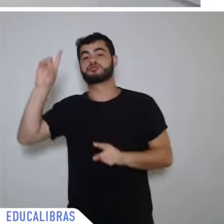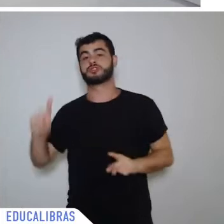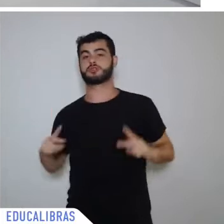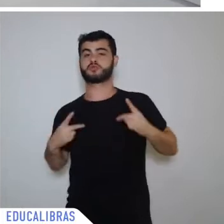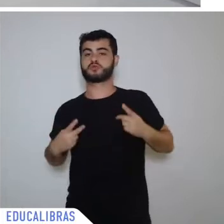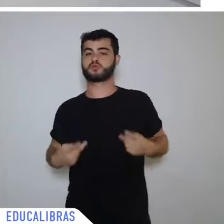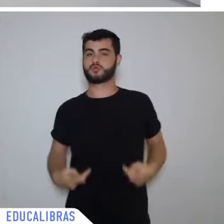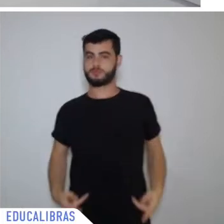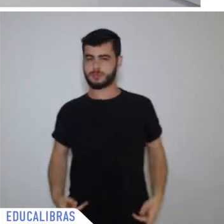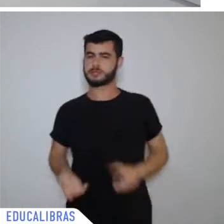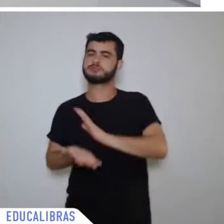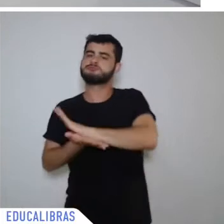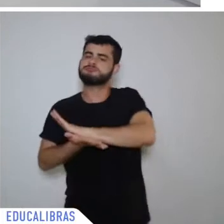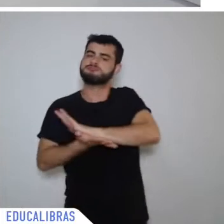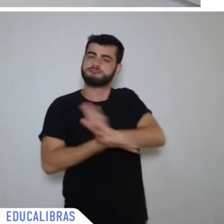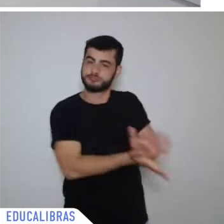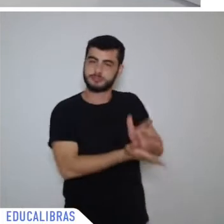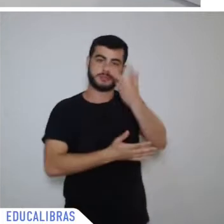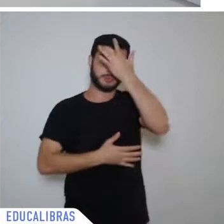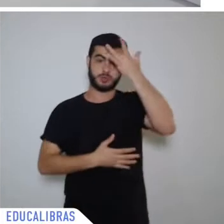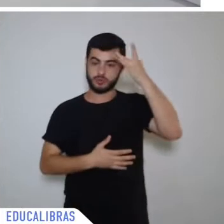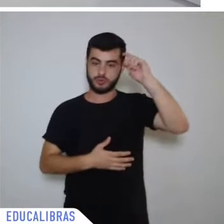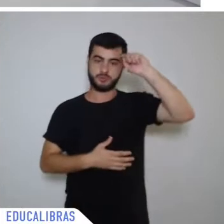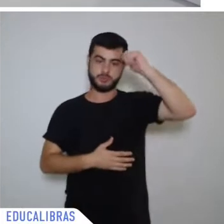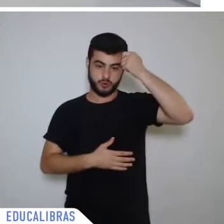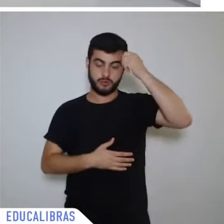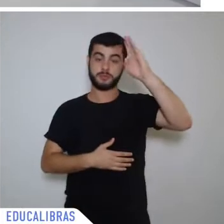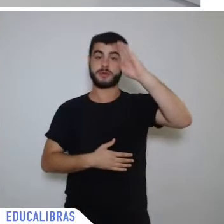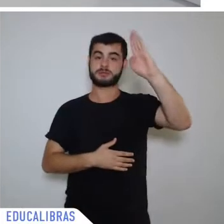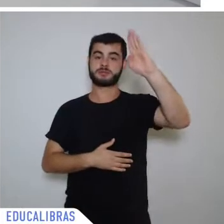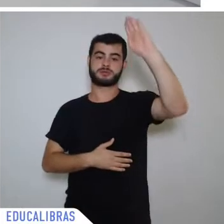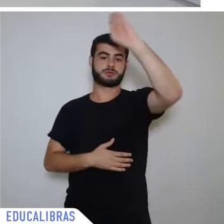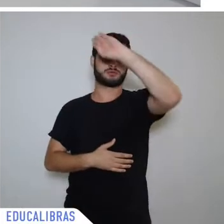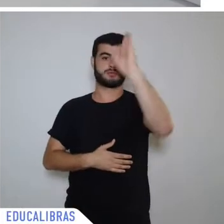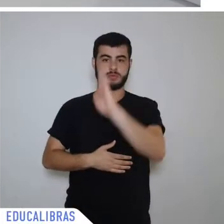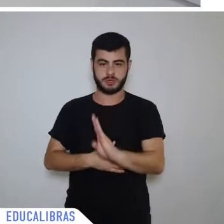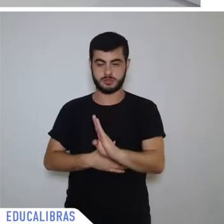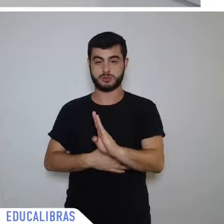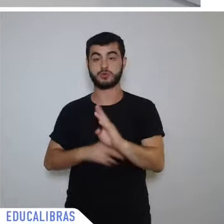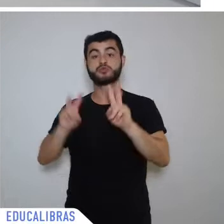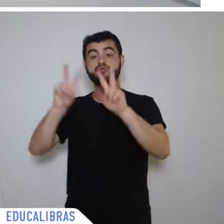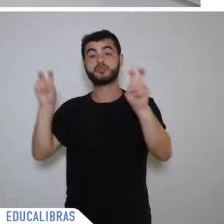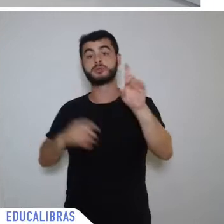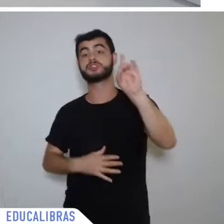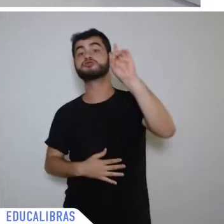rights violations for Black populations in Brazil, especially